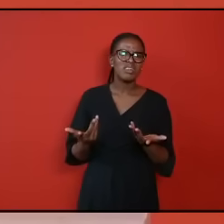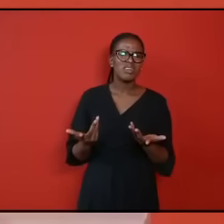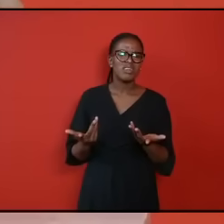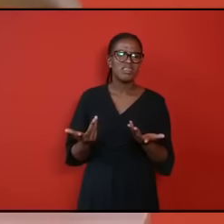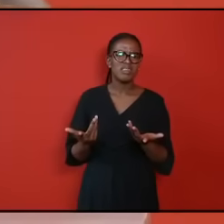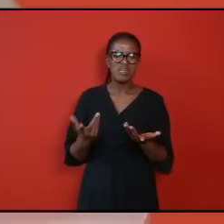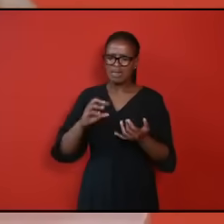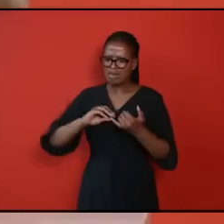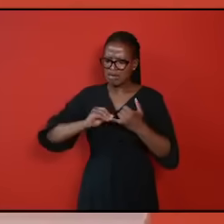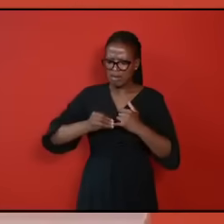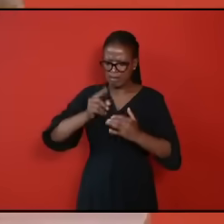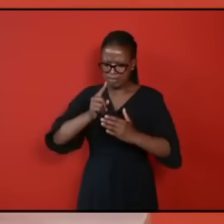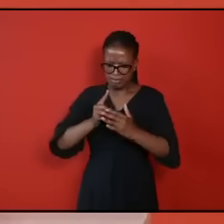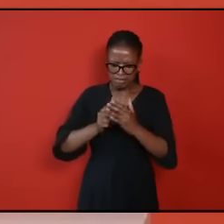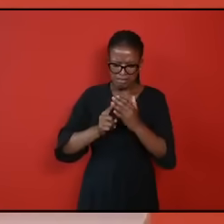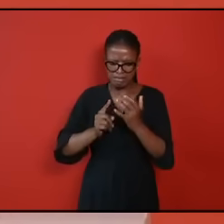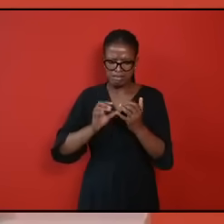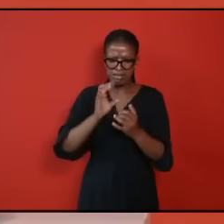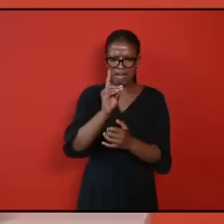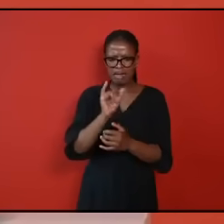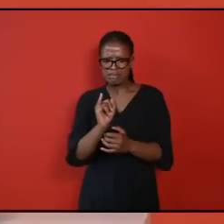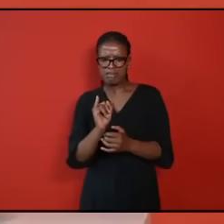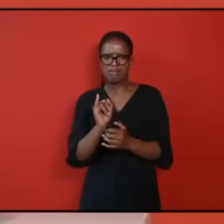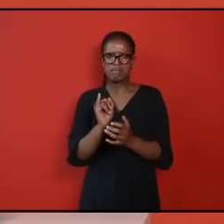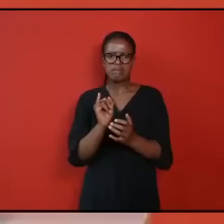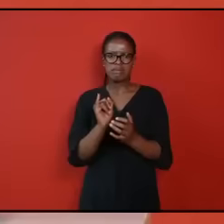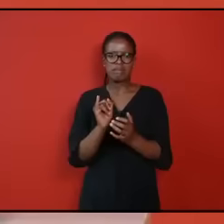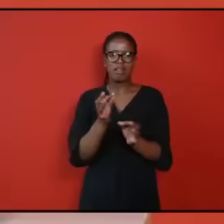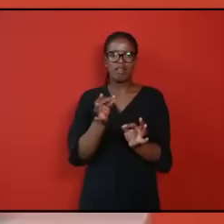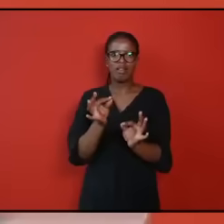I'm about to capture my ID number.